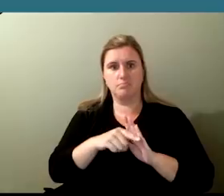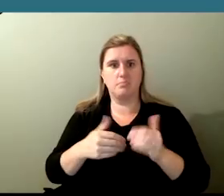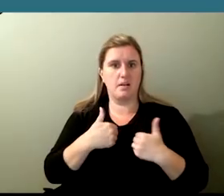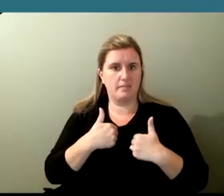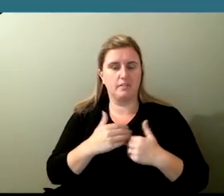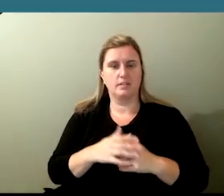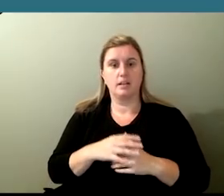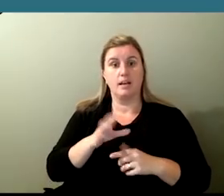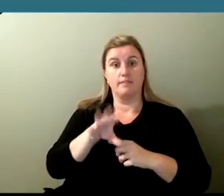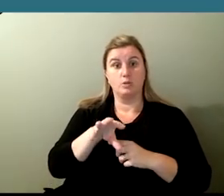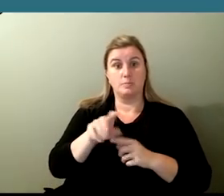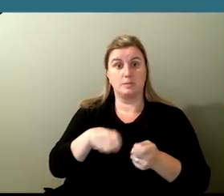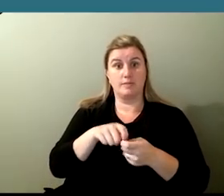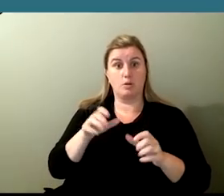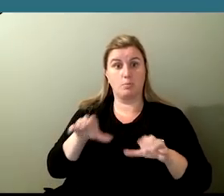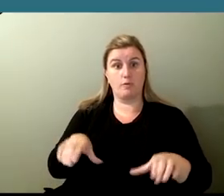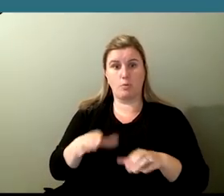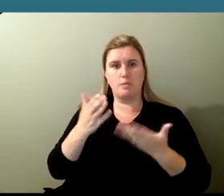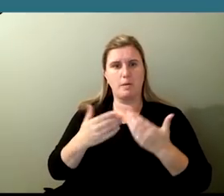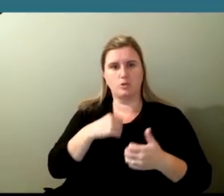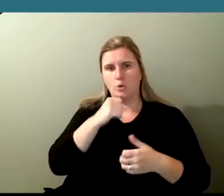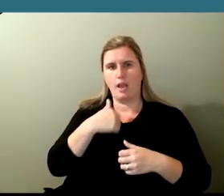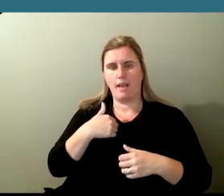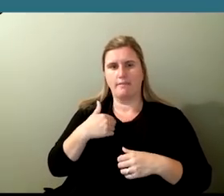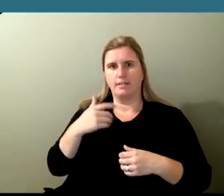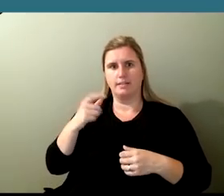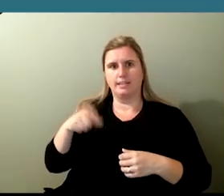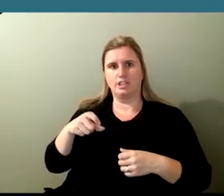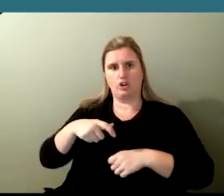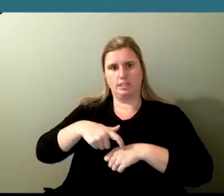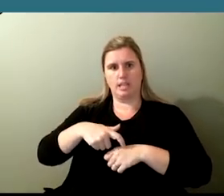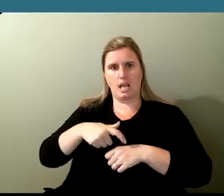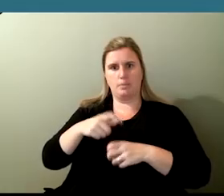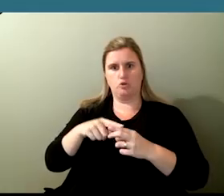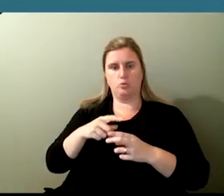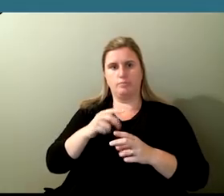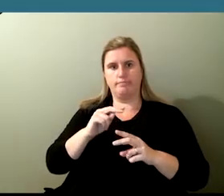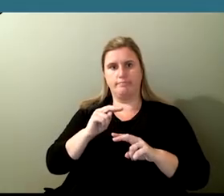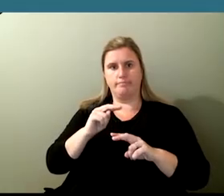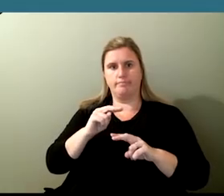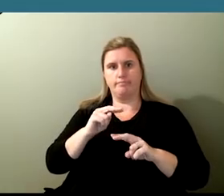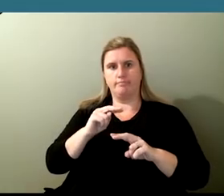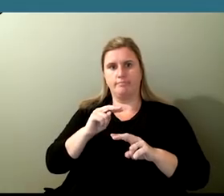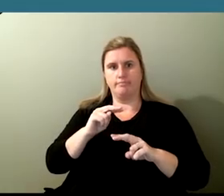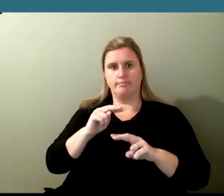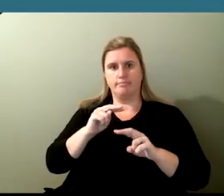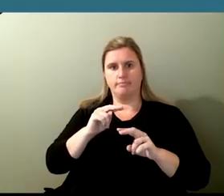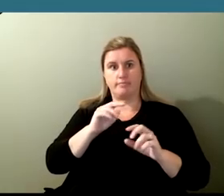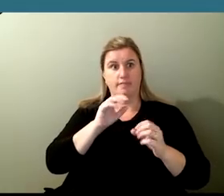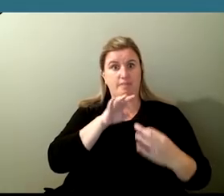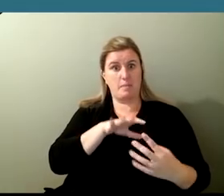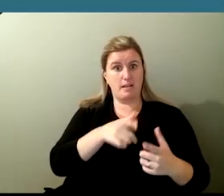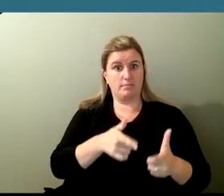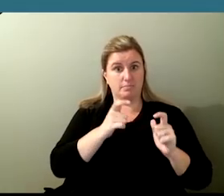a specific performance, and perhaps I don't have the necessary time to provide feedback right in the